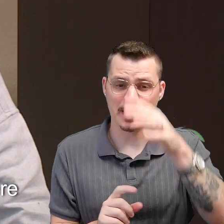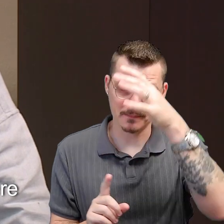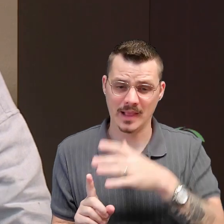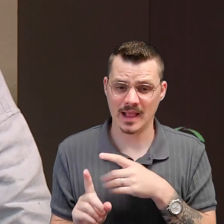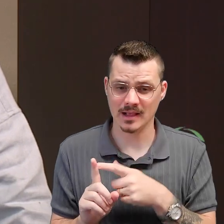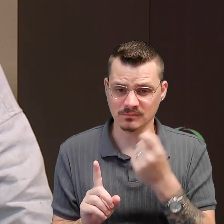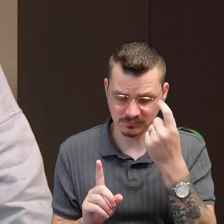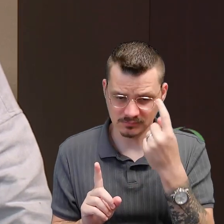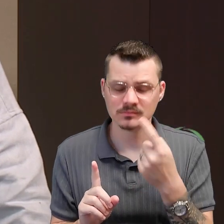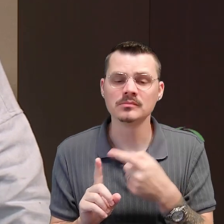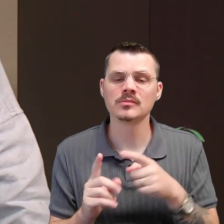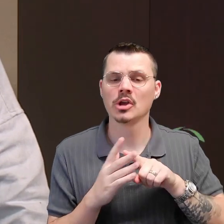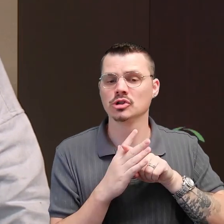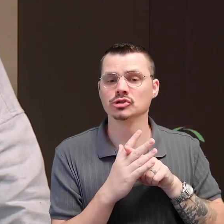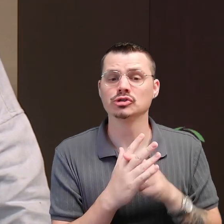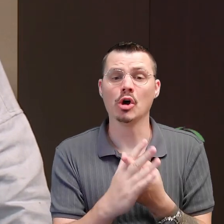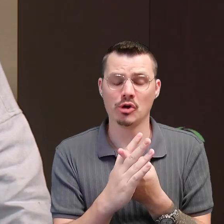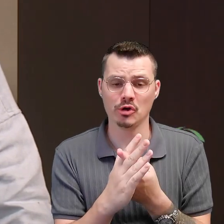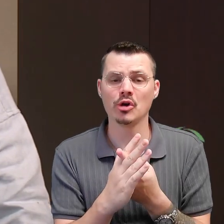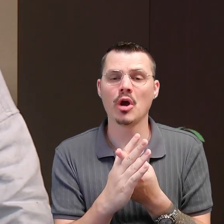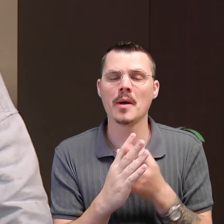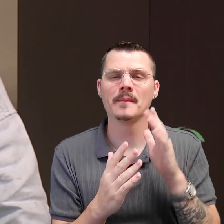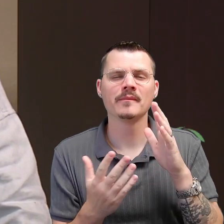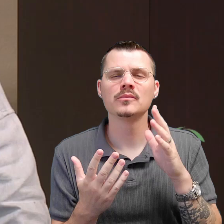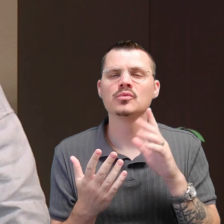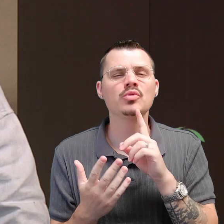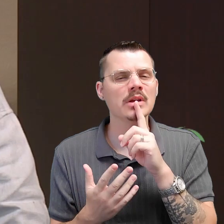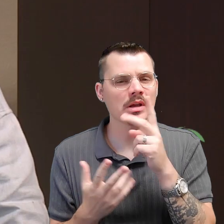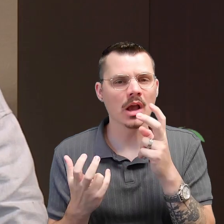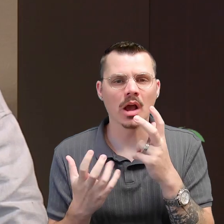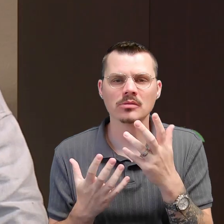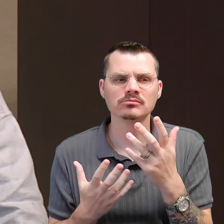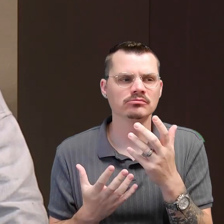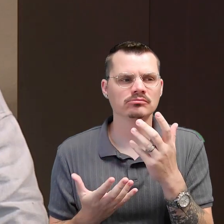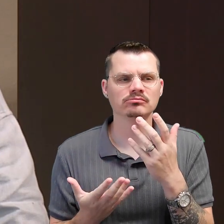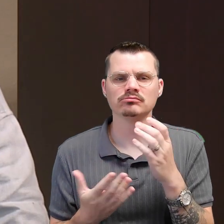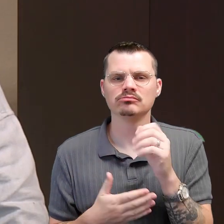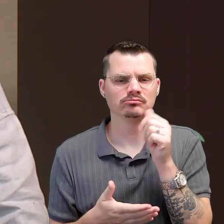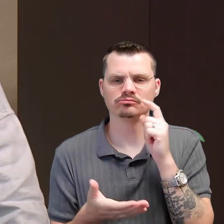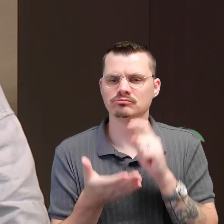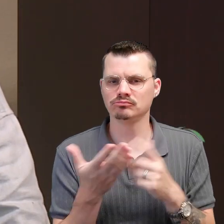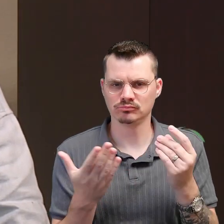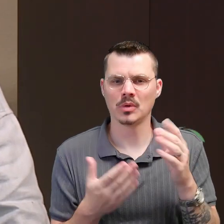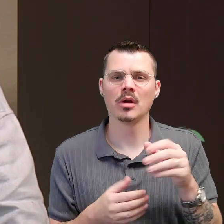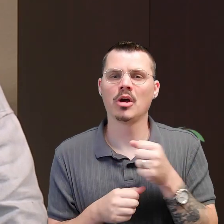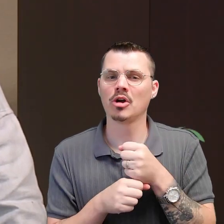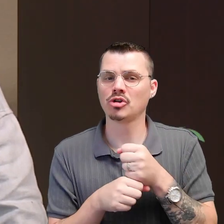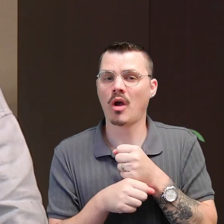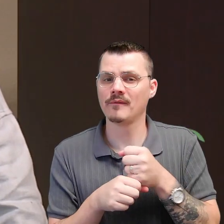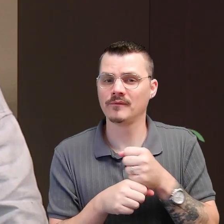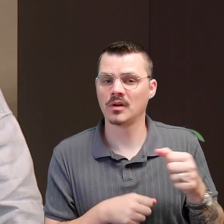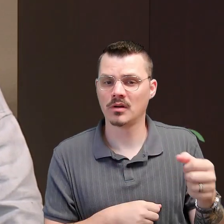man where he starts by very, very subtly taking the pot